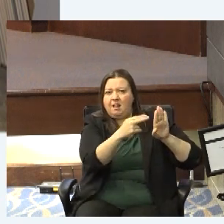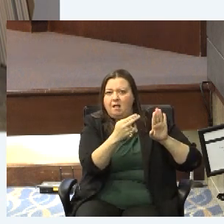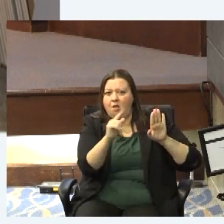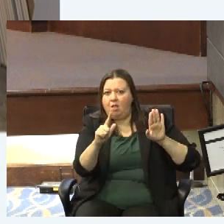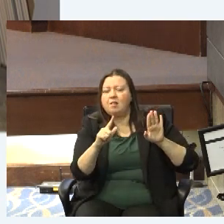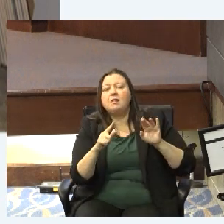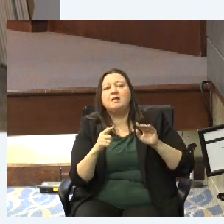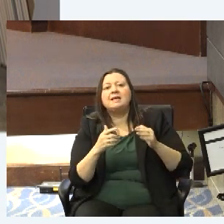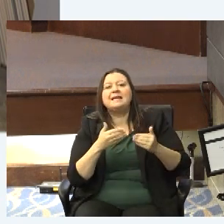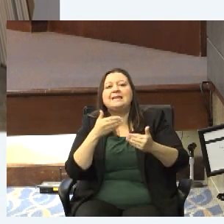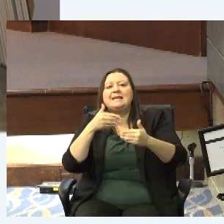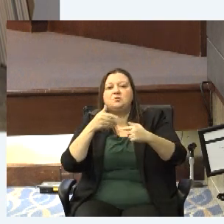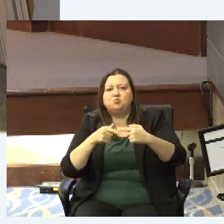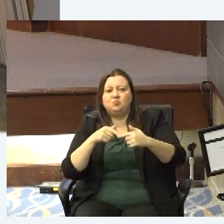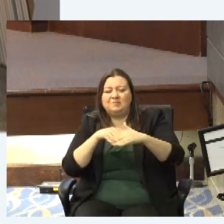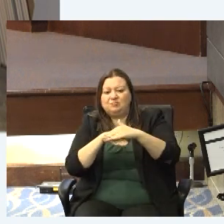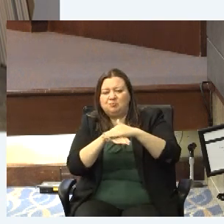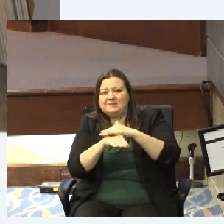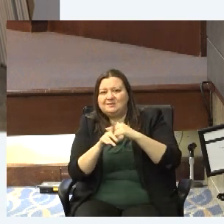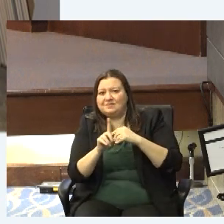next to the entrance where